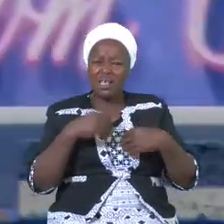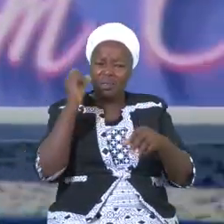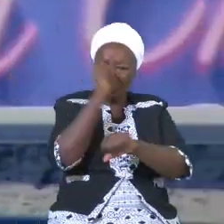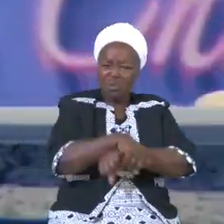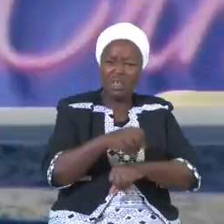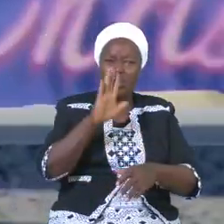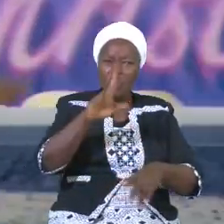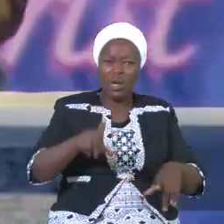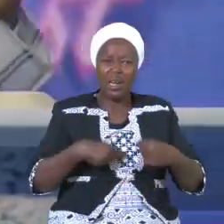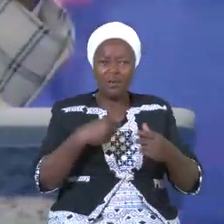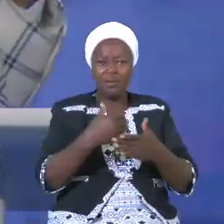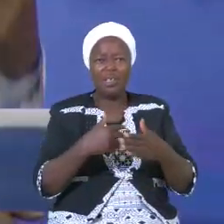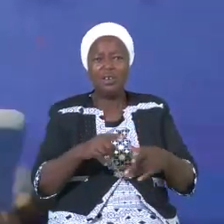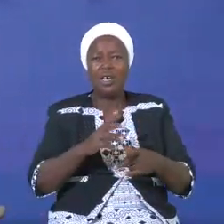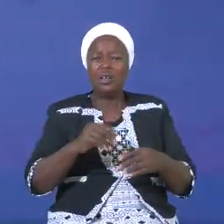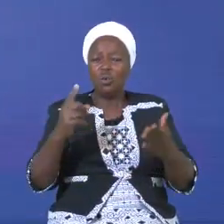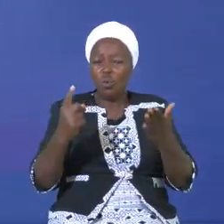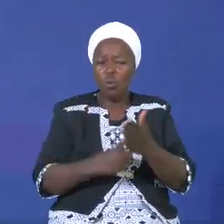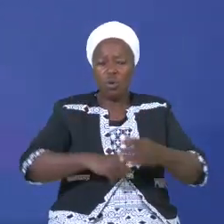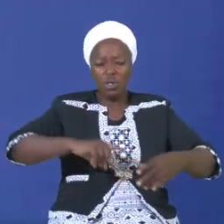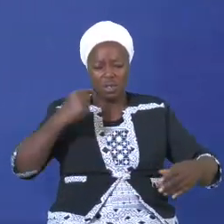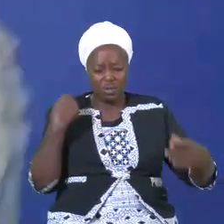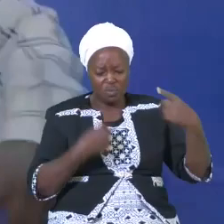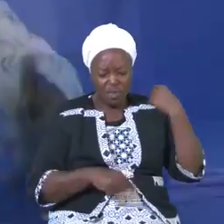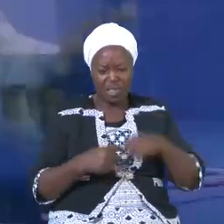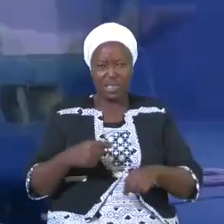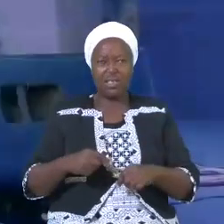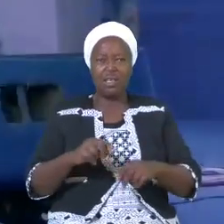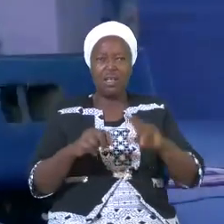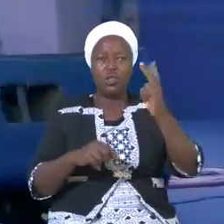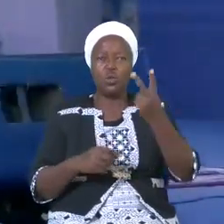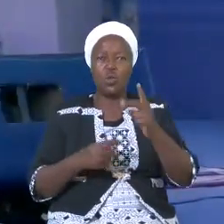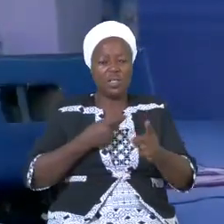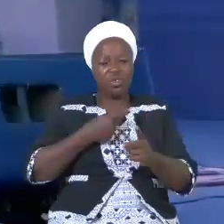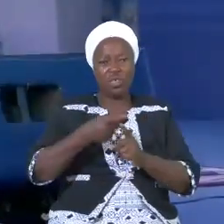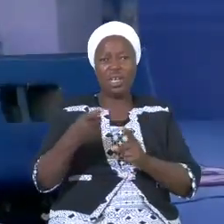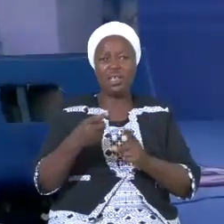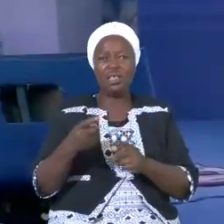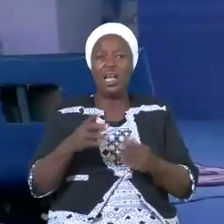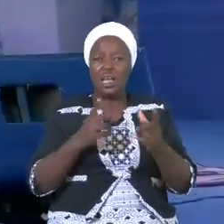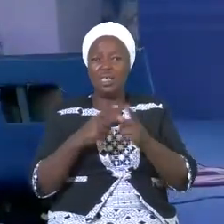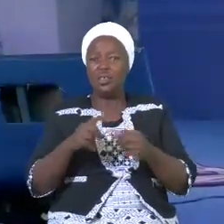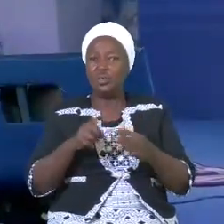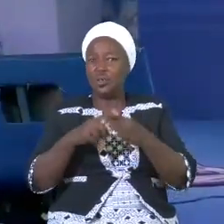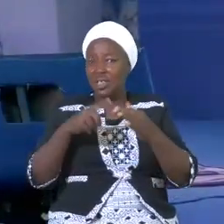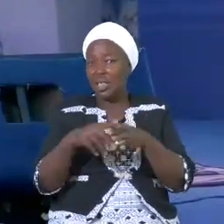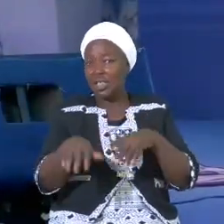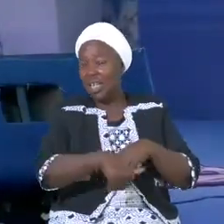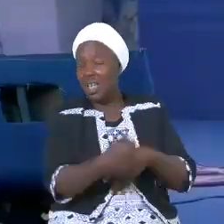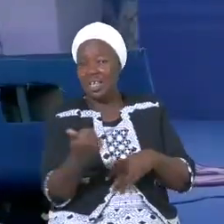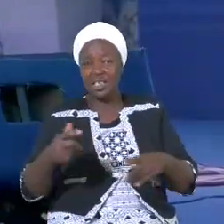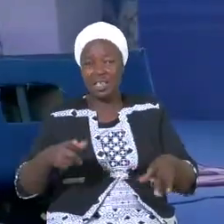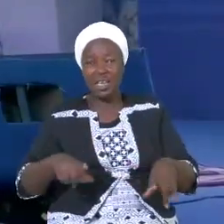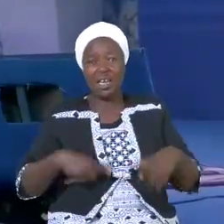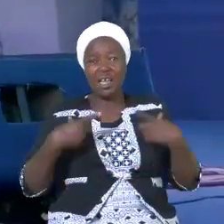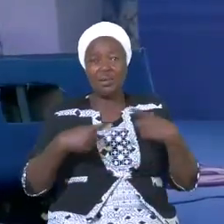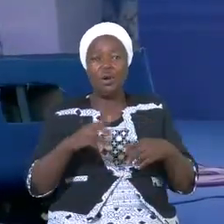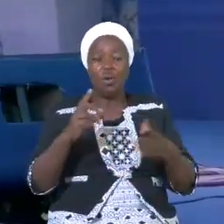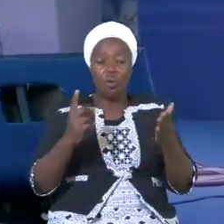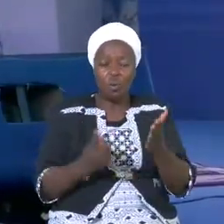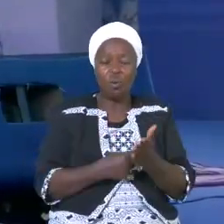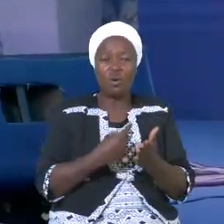bitching twice shy to start any new life once between